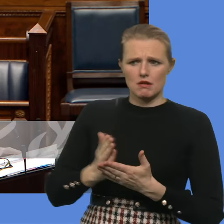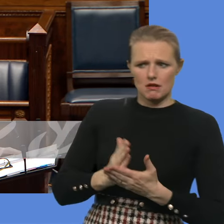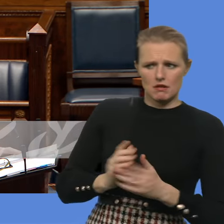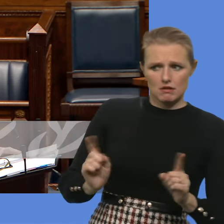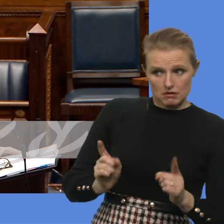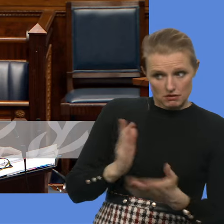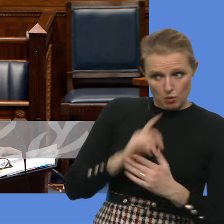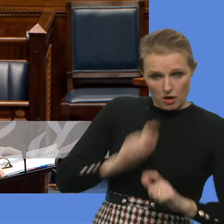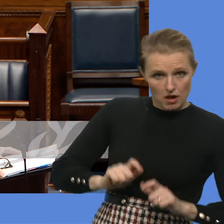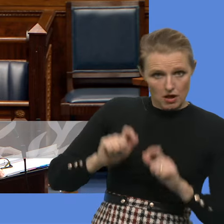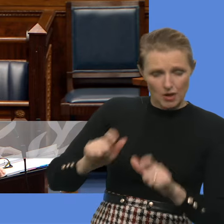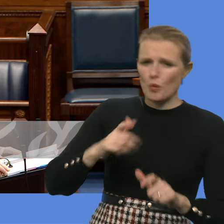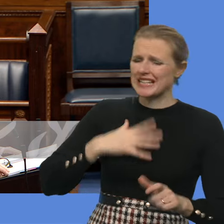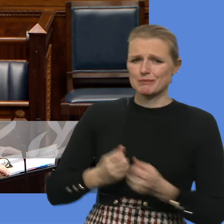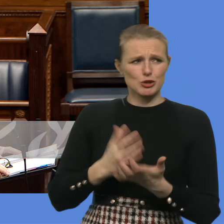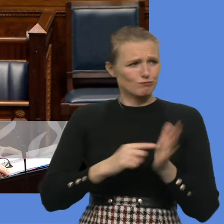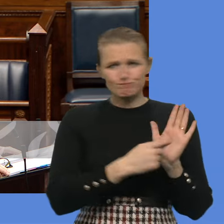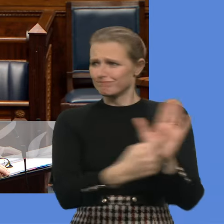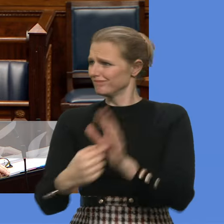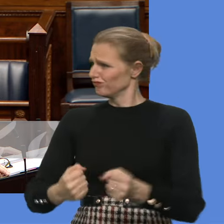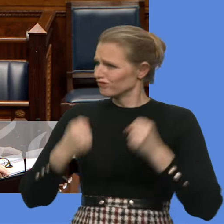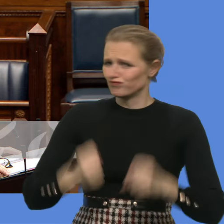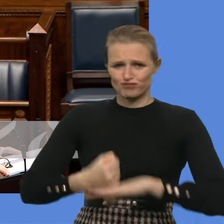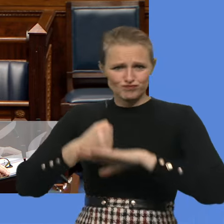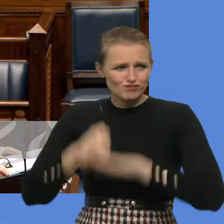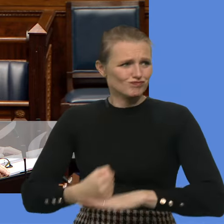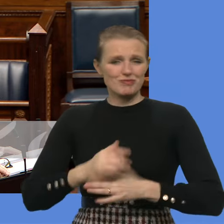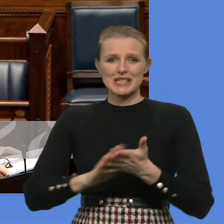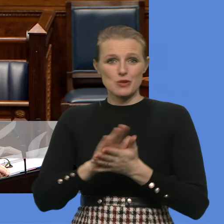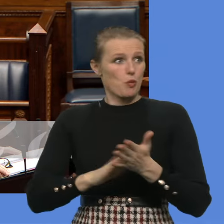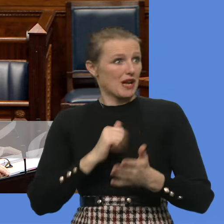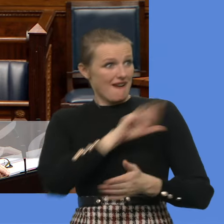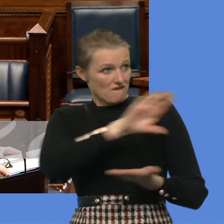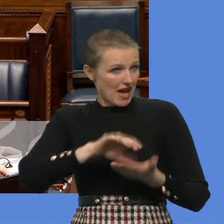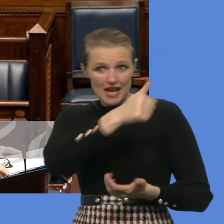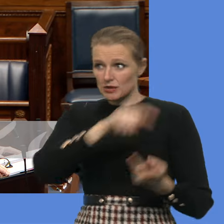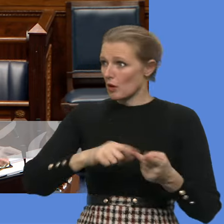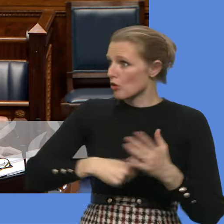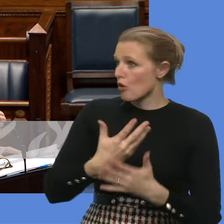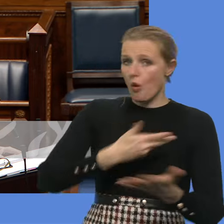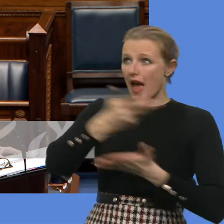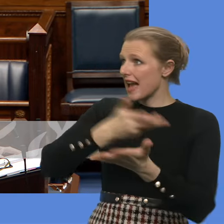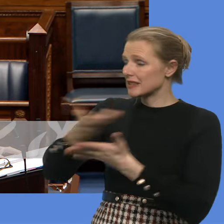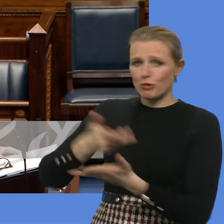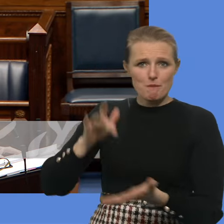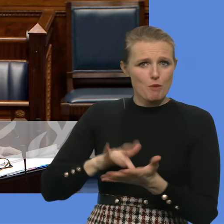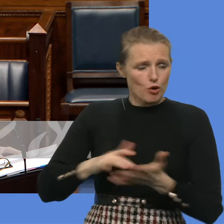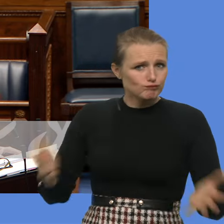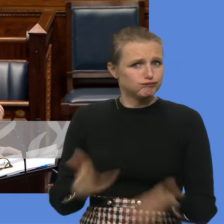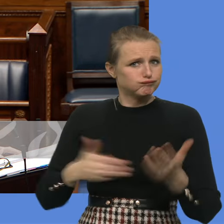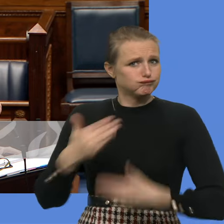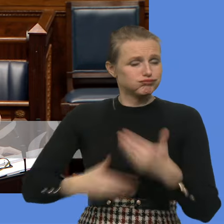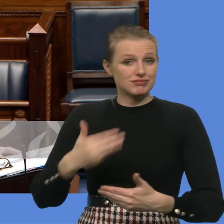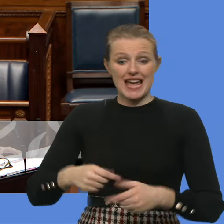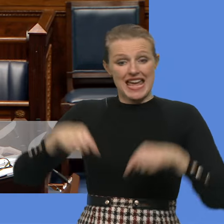here and to attract investment and to grow our own exports into other markets as well. So, you know, part of the